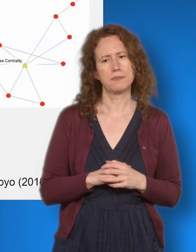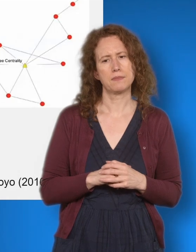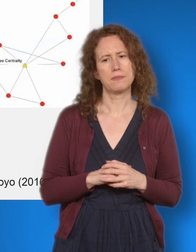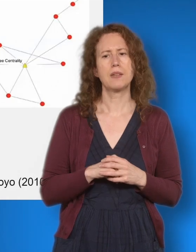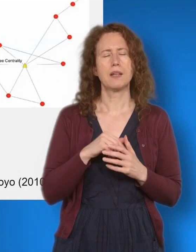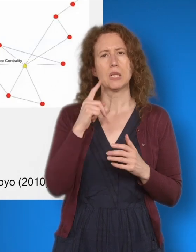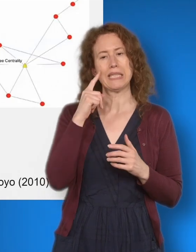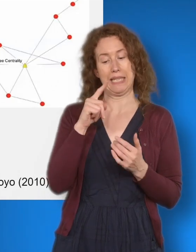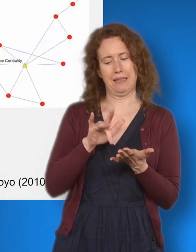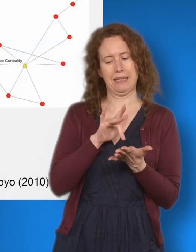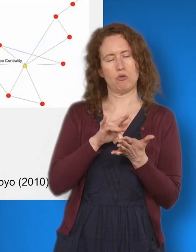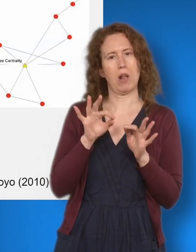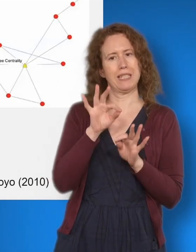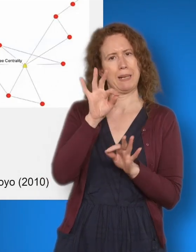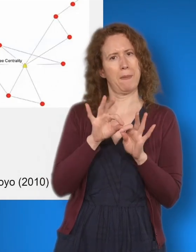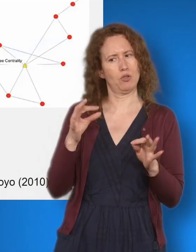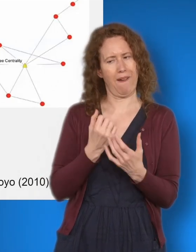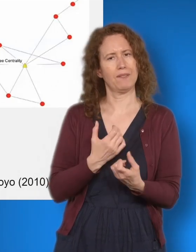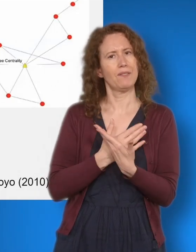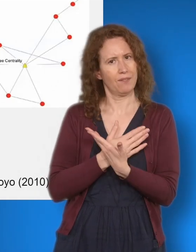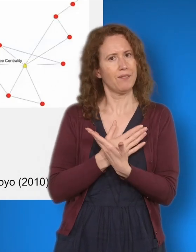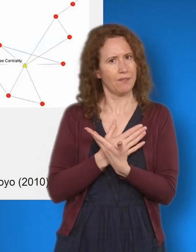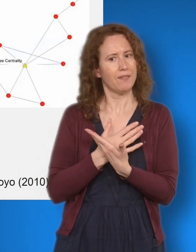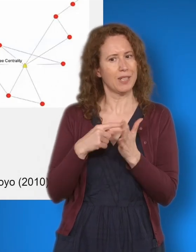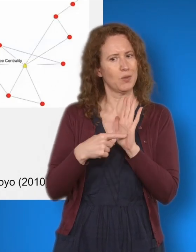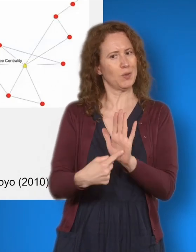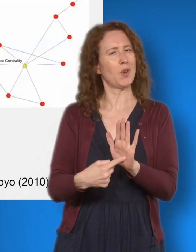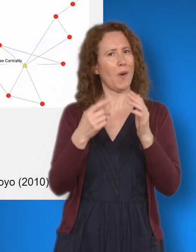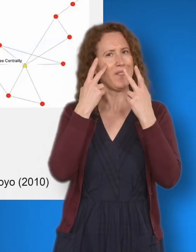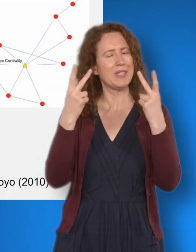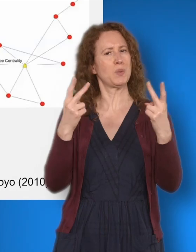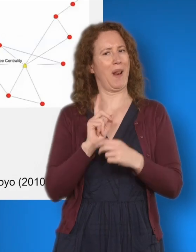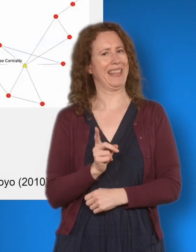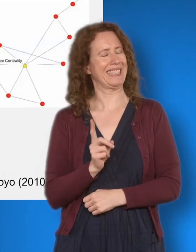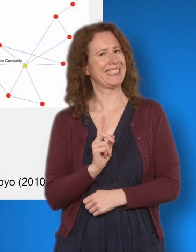these centrality measures being represented visually.